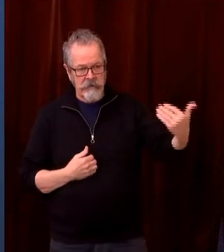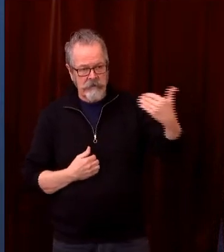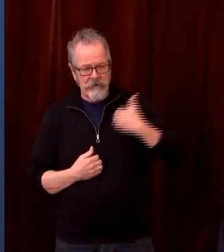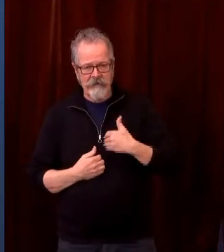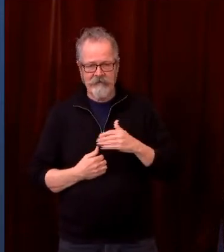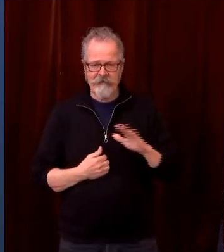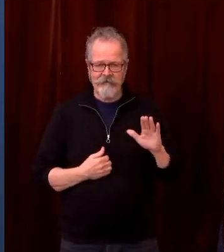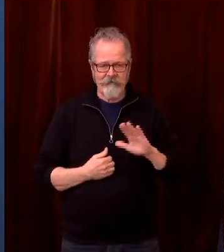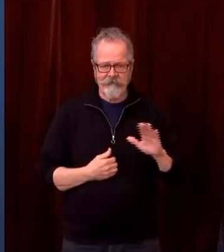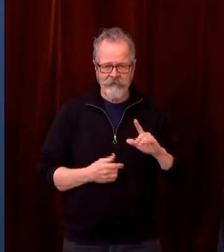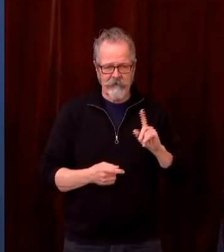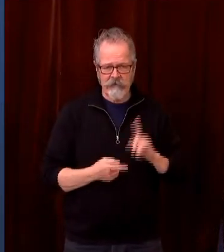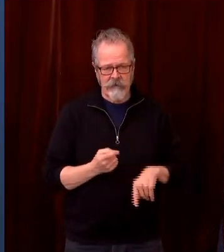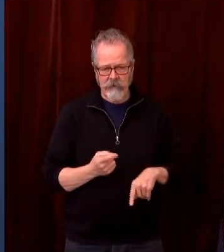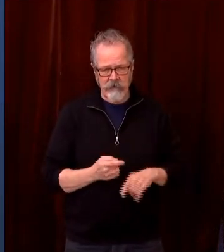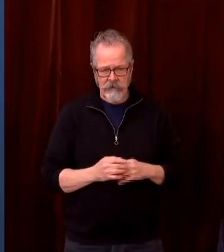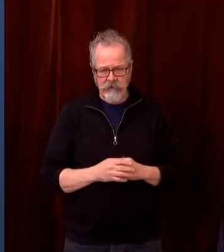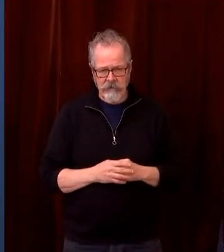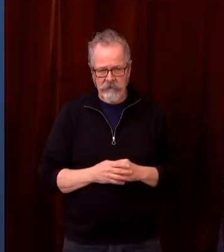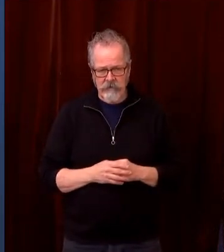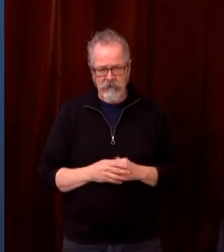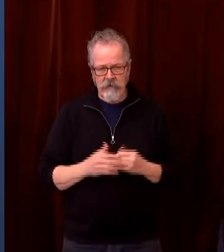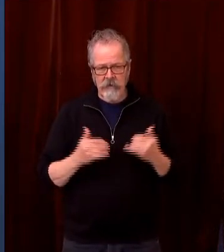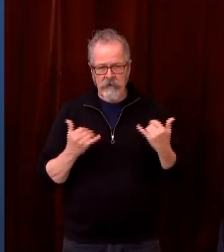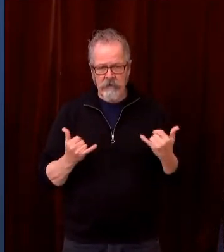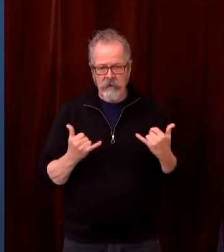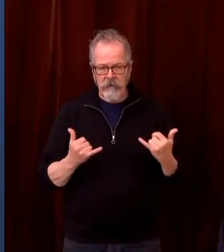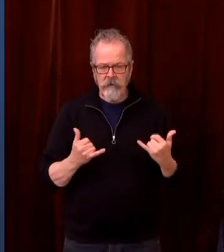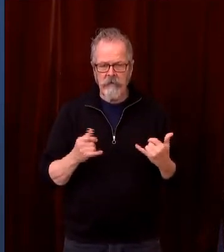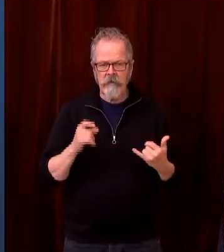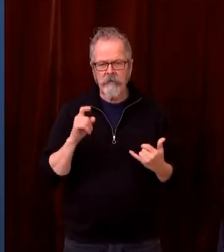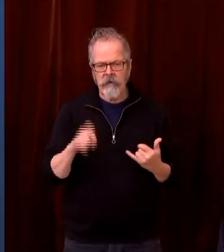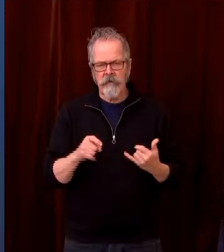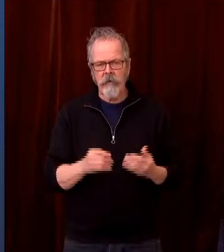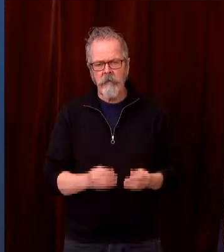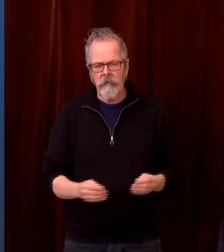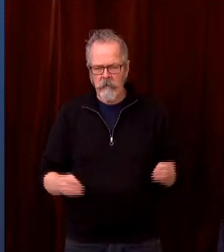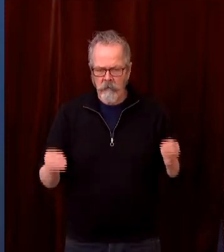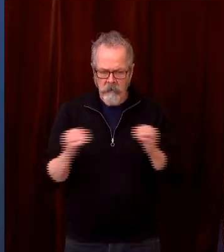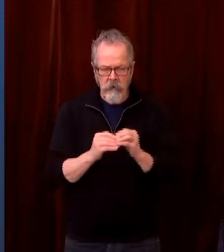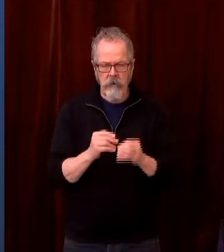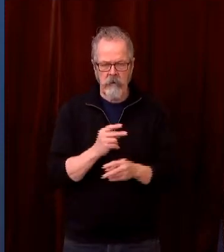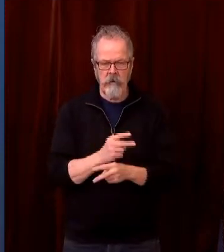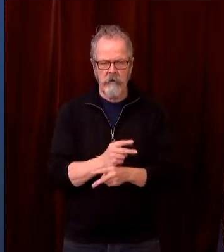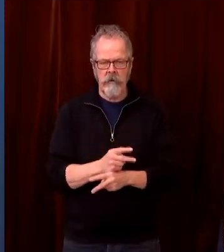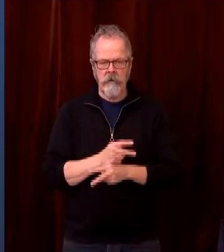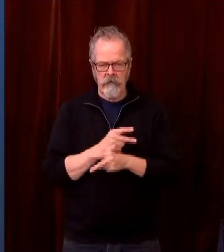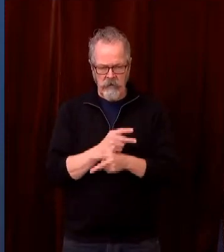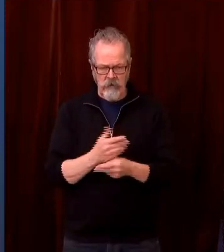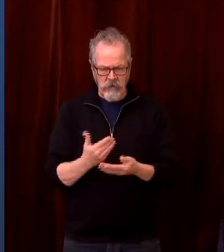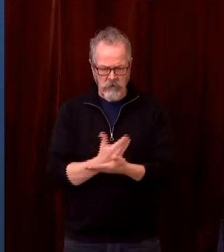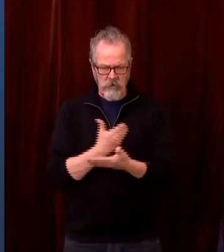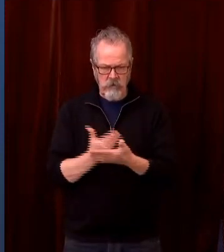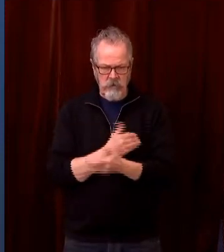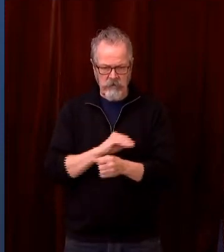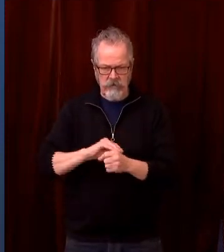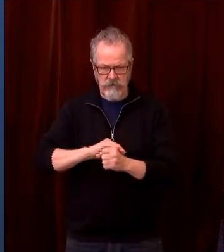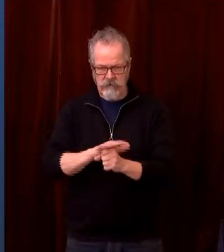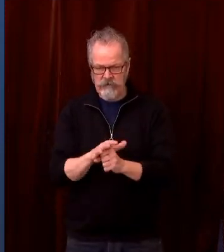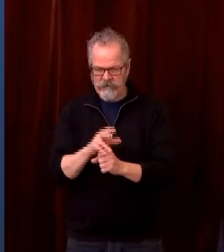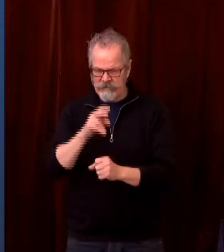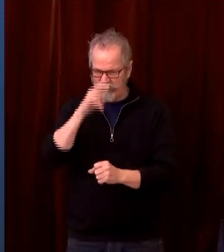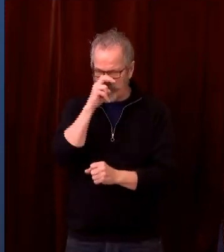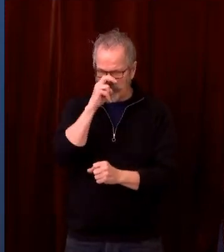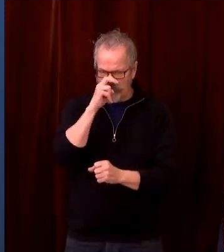because we have a greater threat now. These variants, are substantially more dangerous from their ability